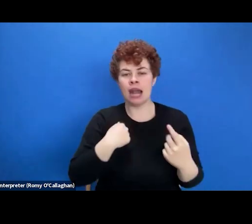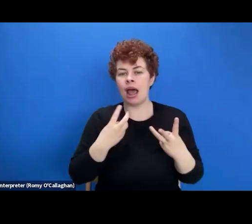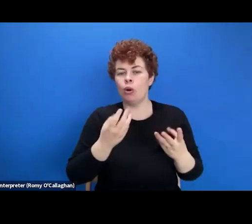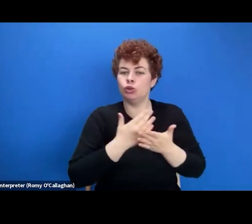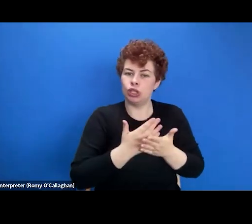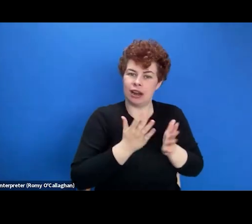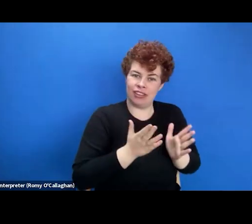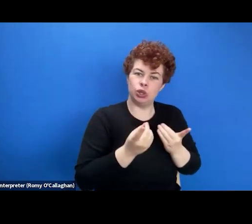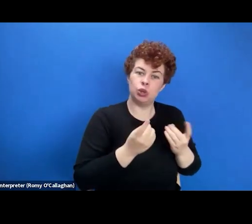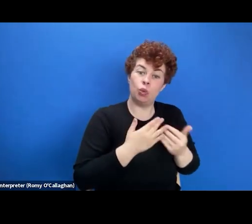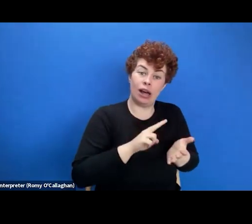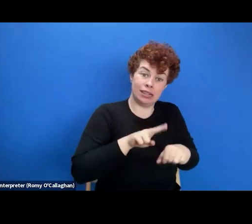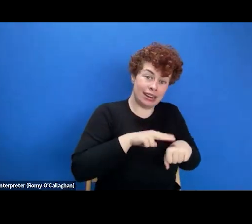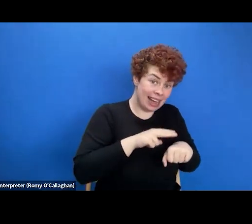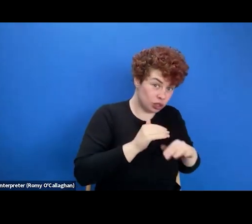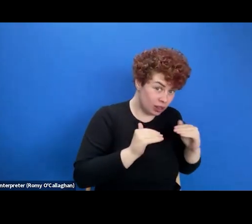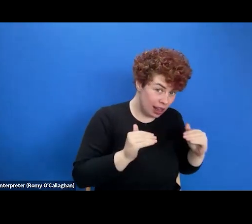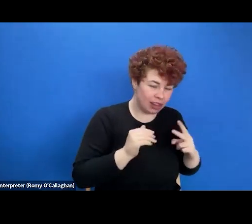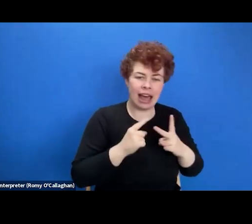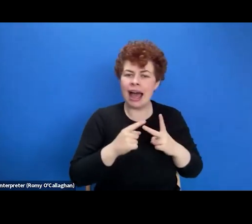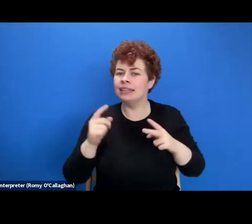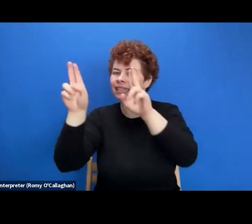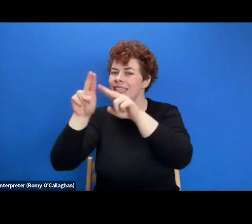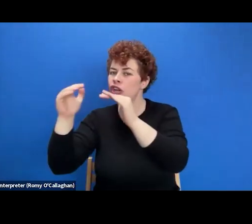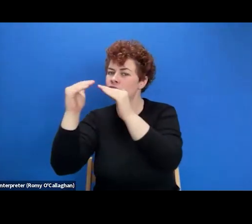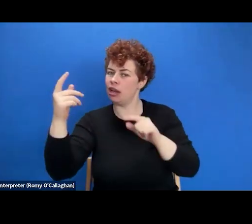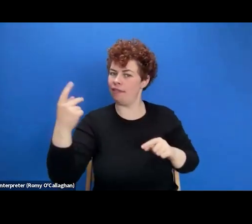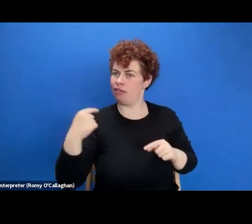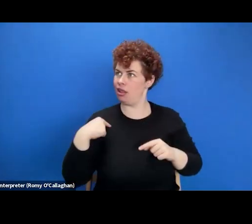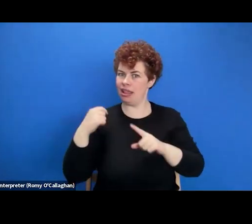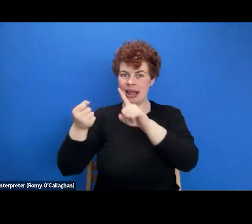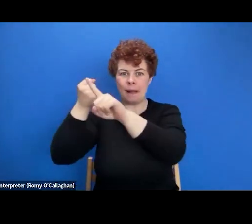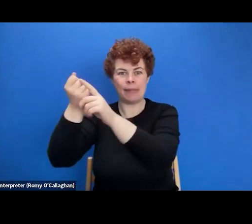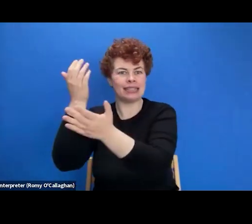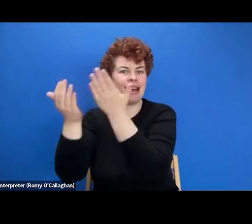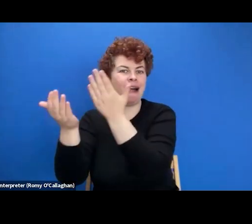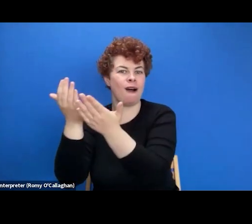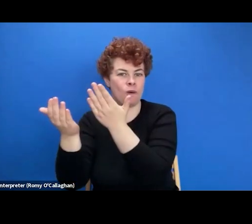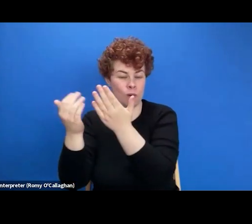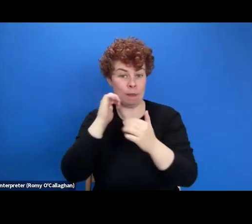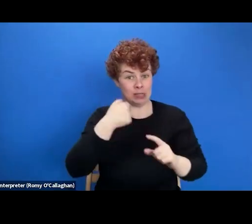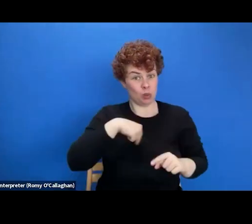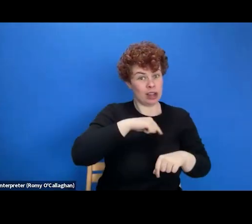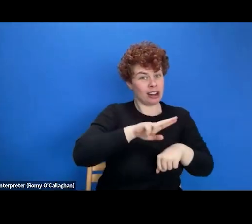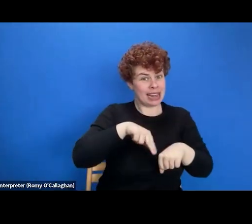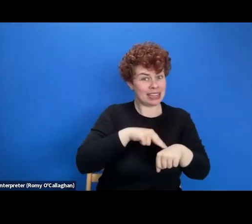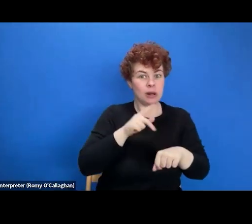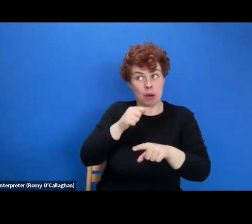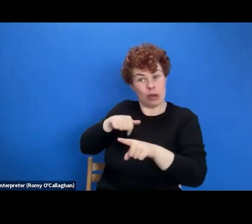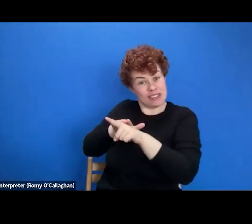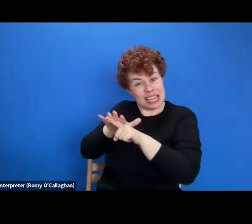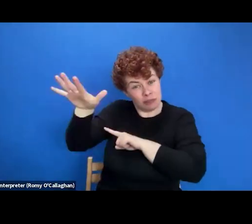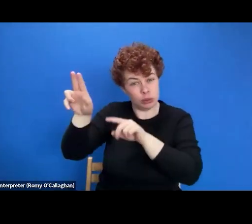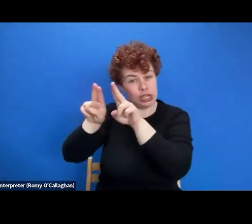but also maybe a little bit about what's been going on at an international level as well, and ways in which we as a national organisation have influenced that, which might